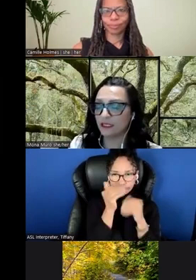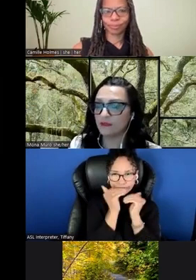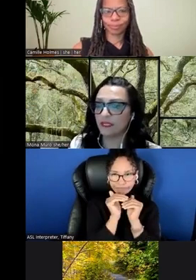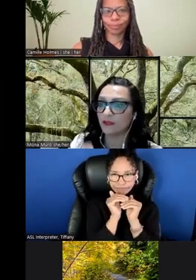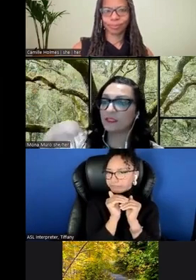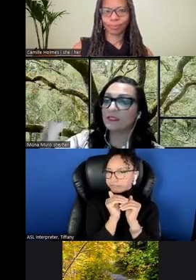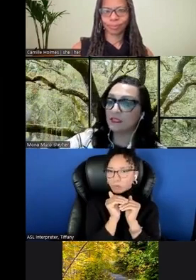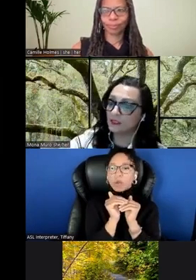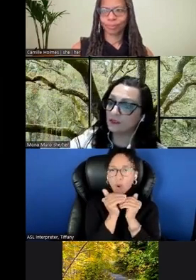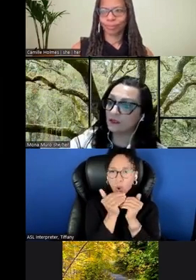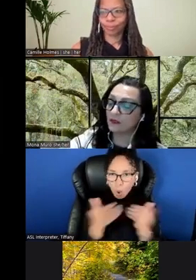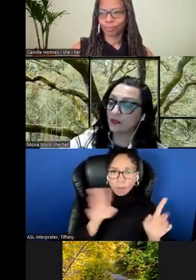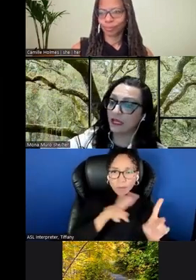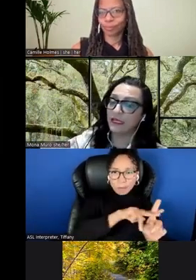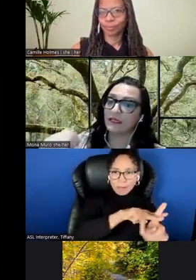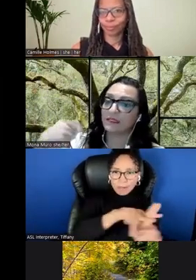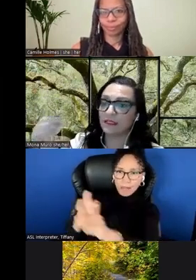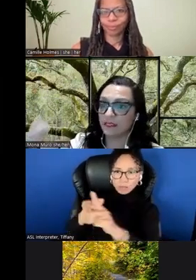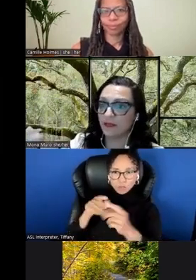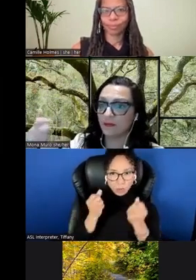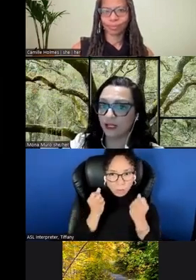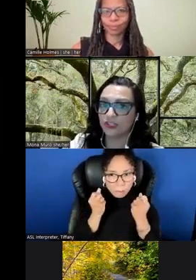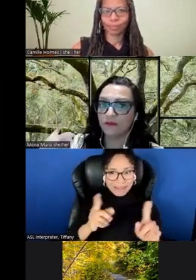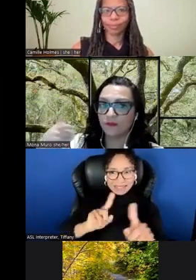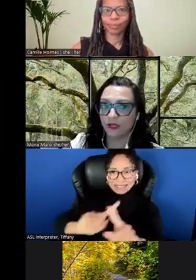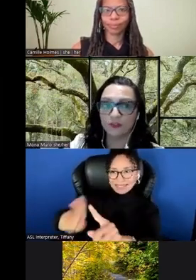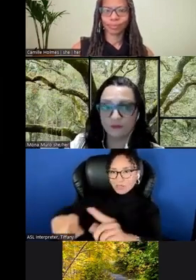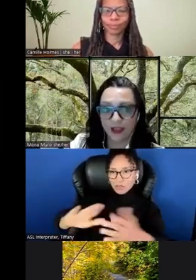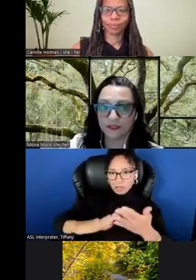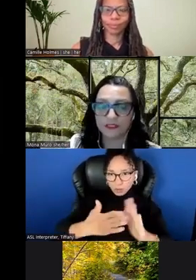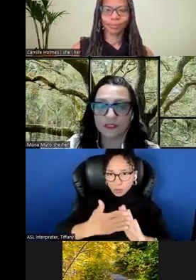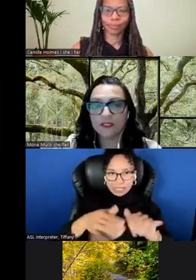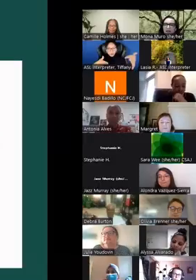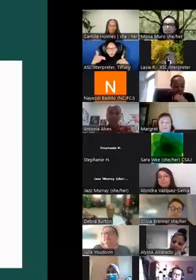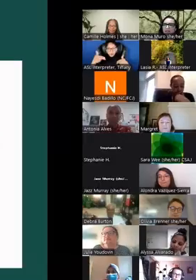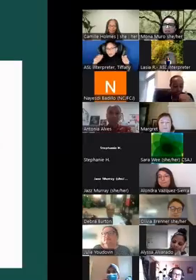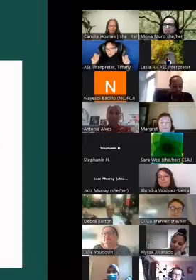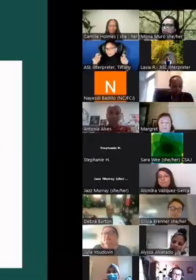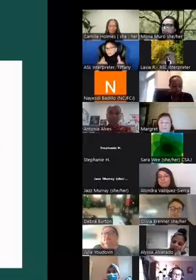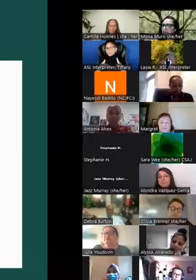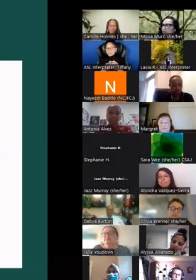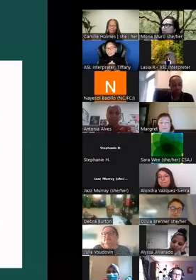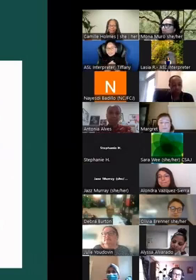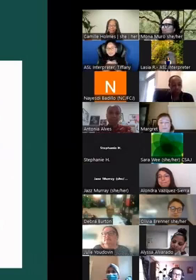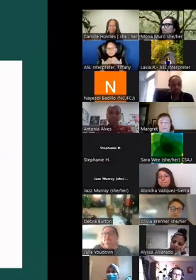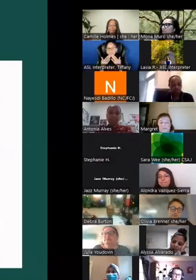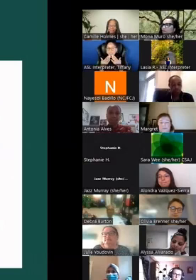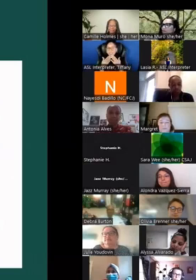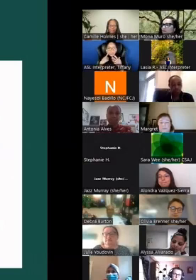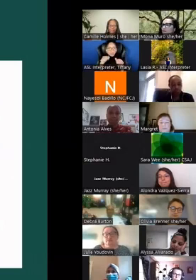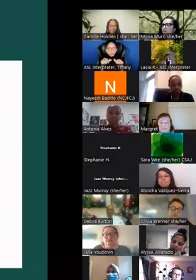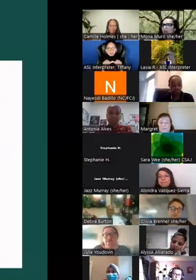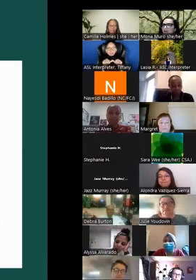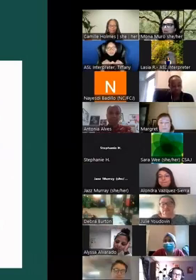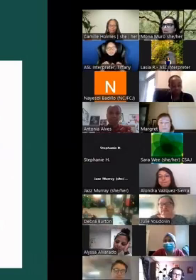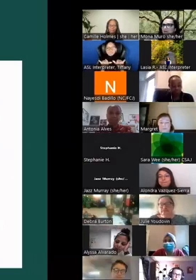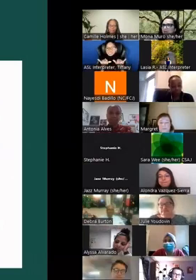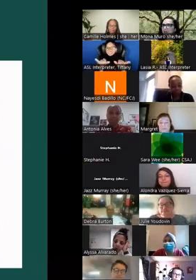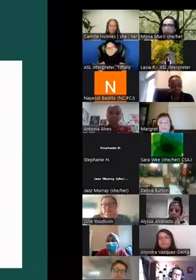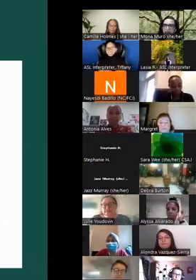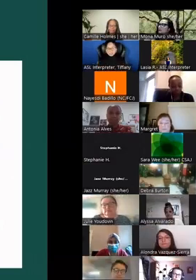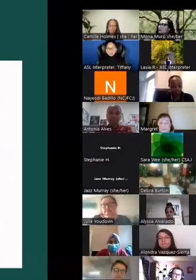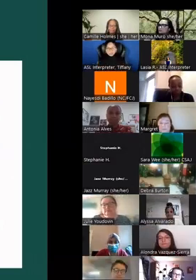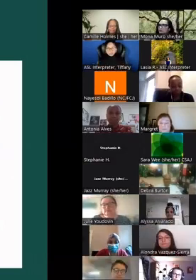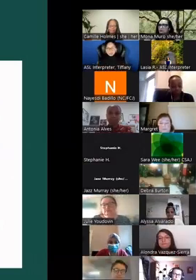community systems that are still creating systemic oppression for our survivors. Staying with us and having your time in your group, and